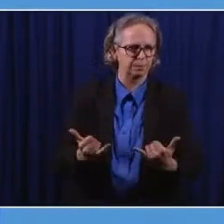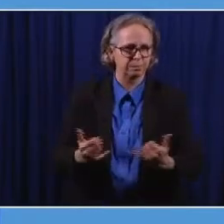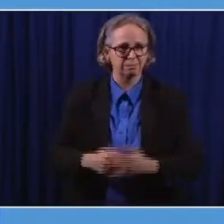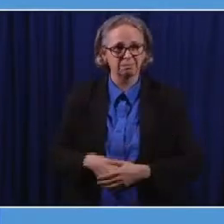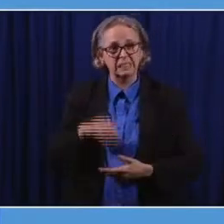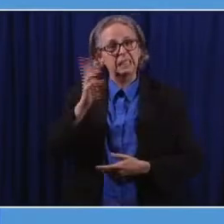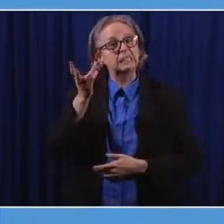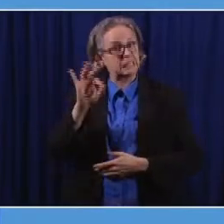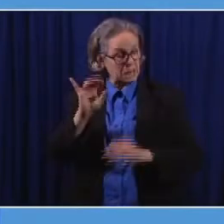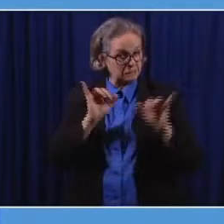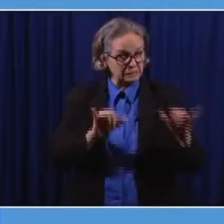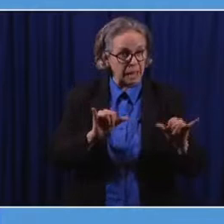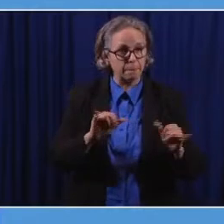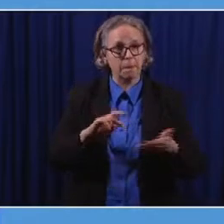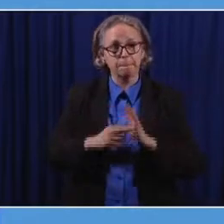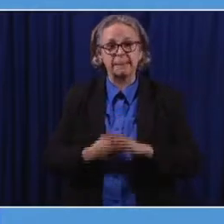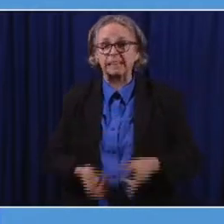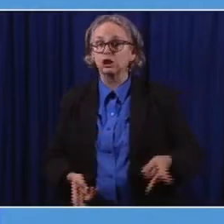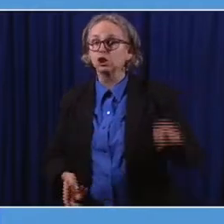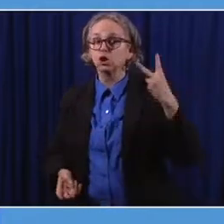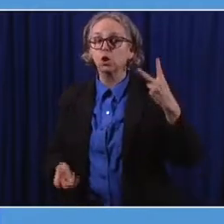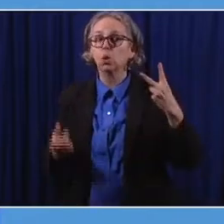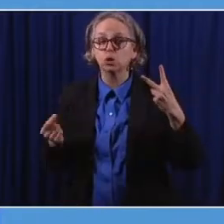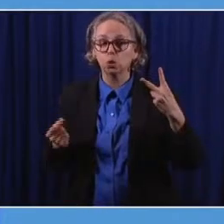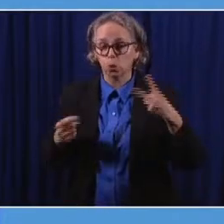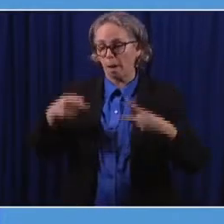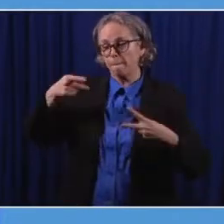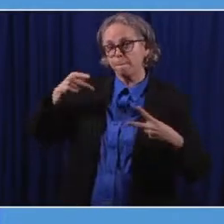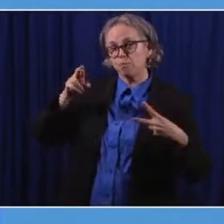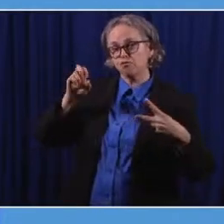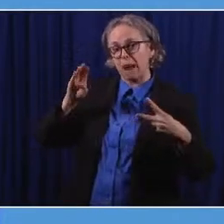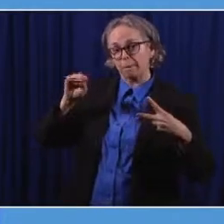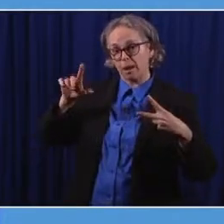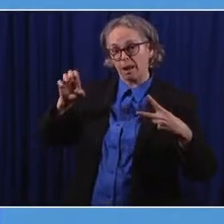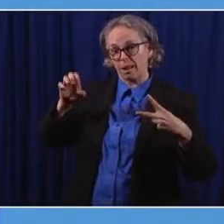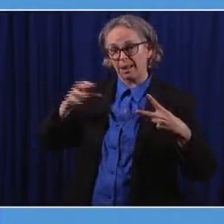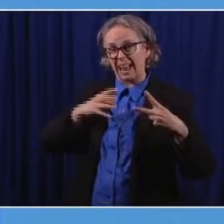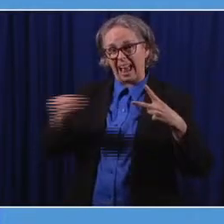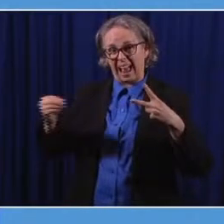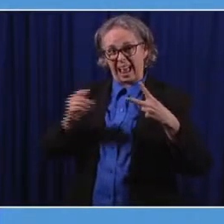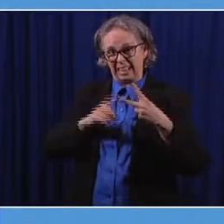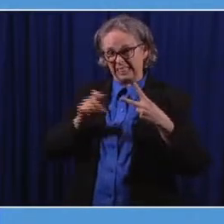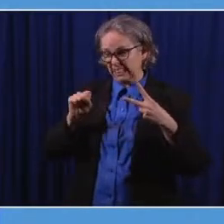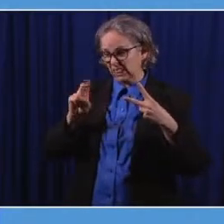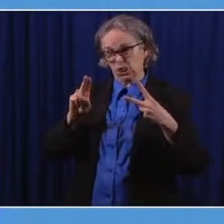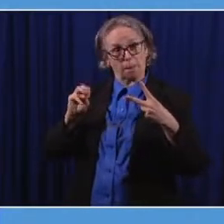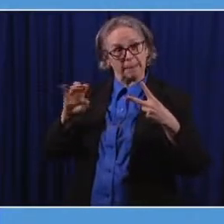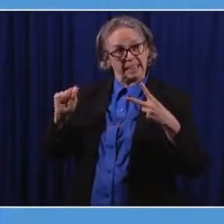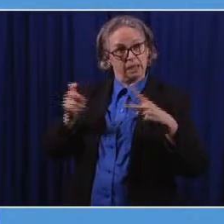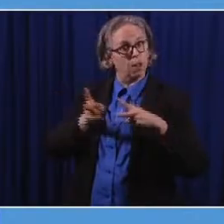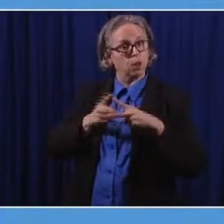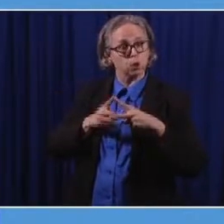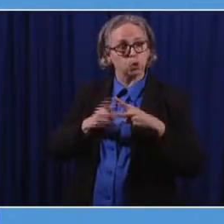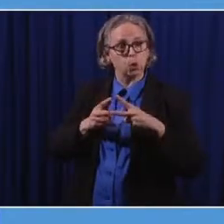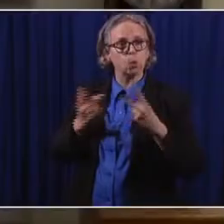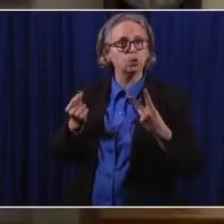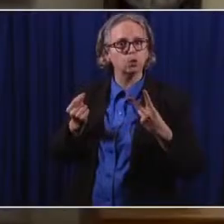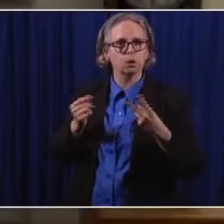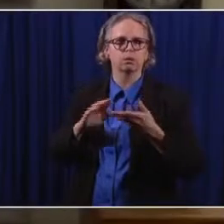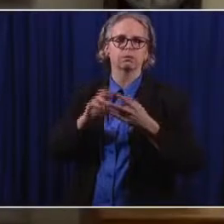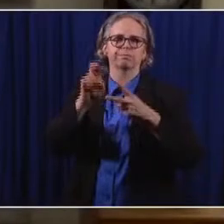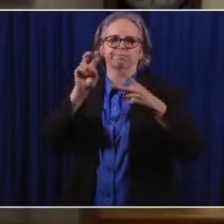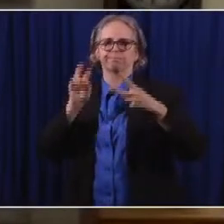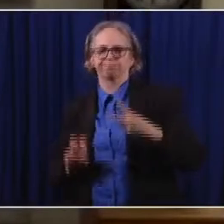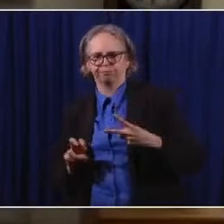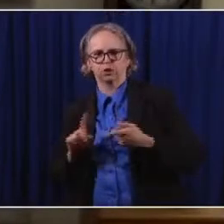same level. 2 counties, Preble and Summit, dropped from red to orange. So congratulations to Preble and Summit. We are